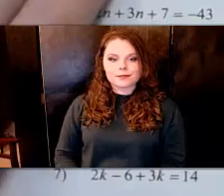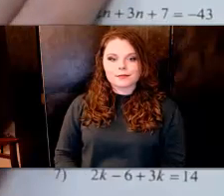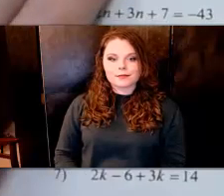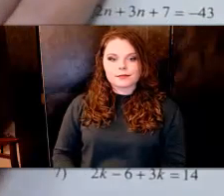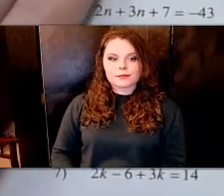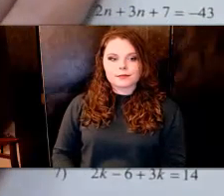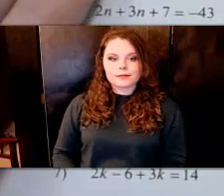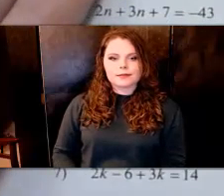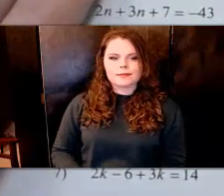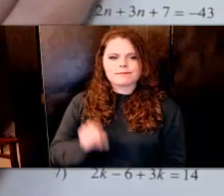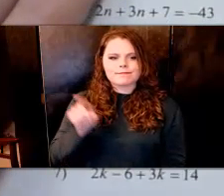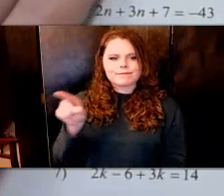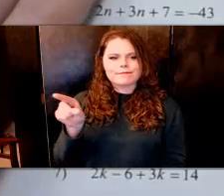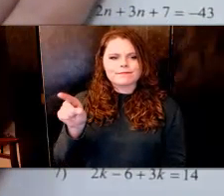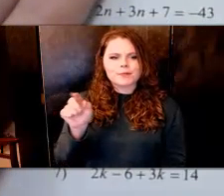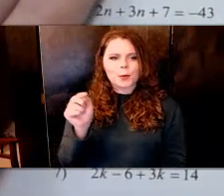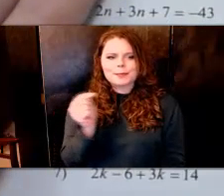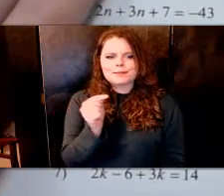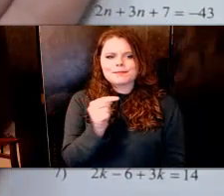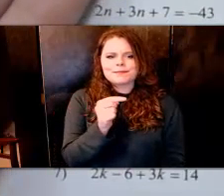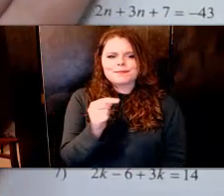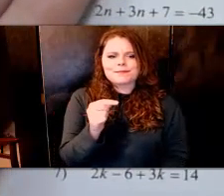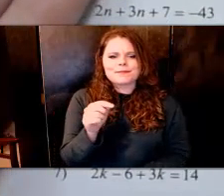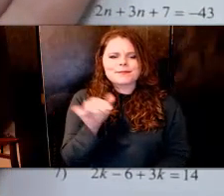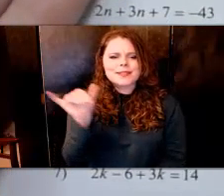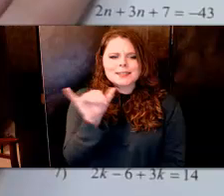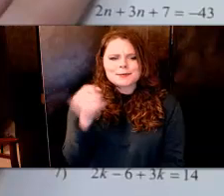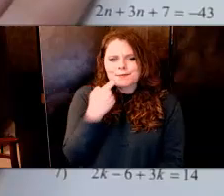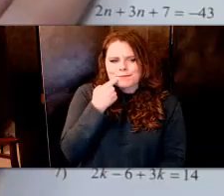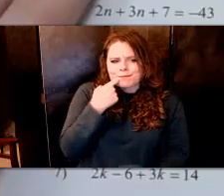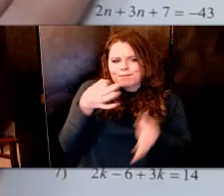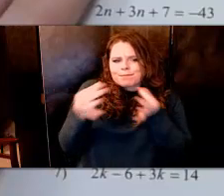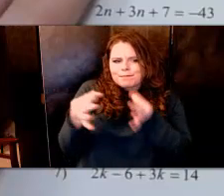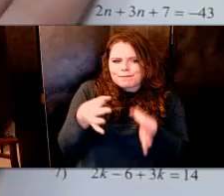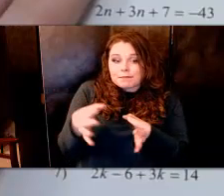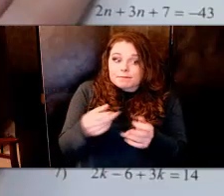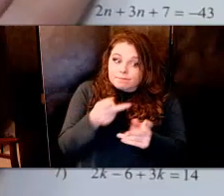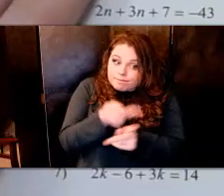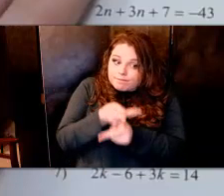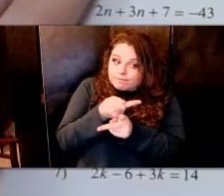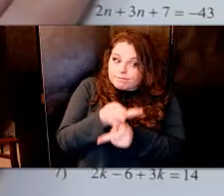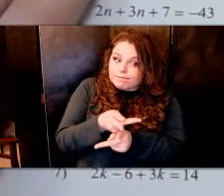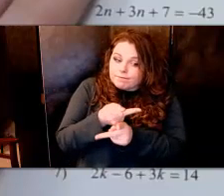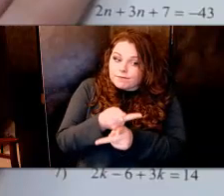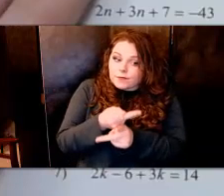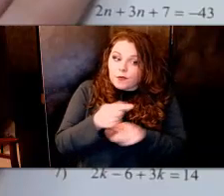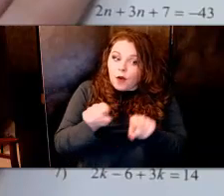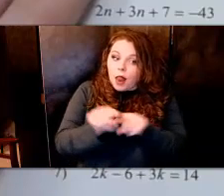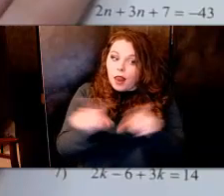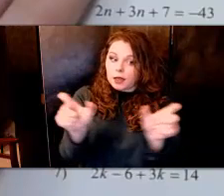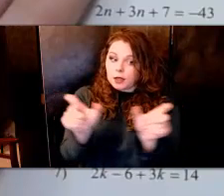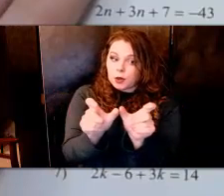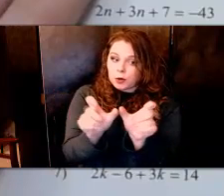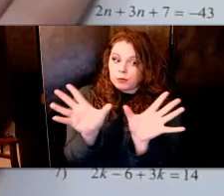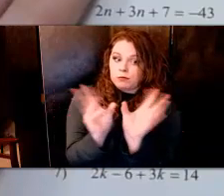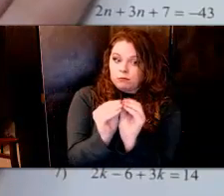This one is a lot like the other one that we just talked about. Again, please make sure that you're careful when you combine like terms of if there's a